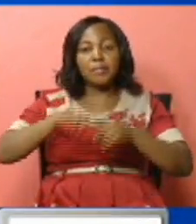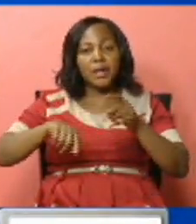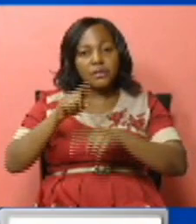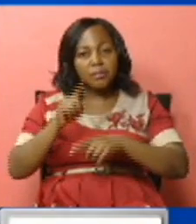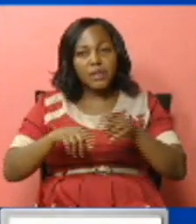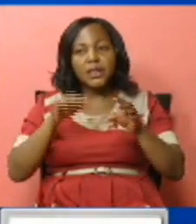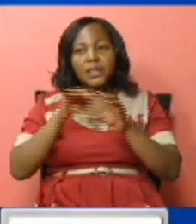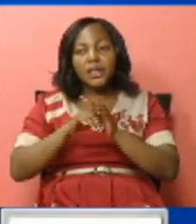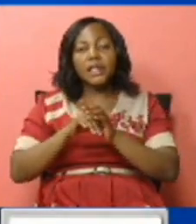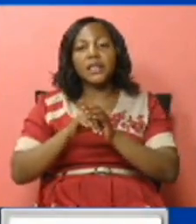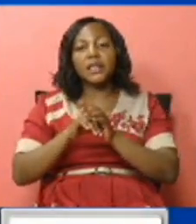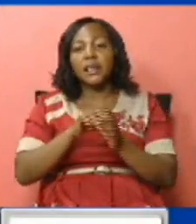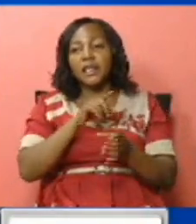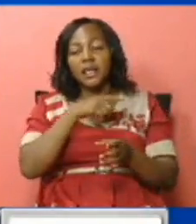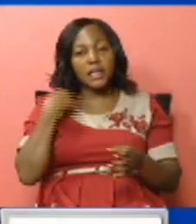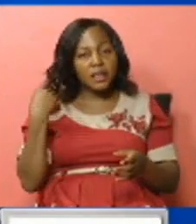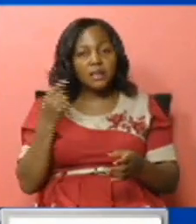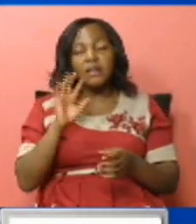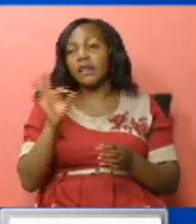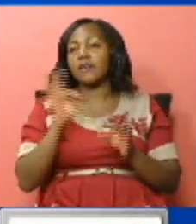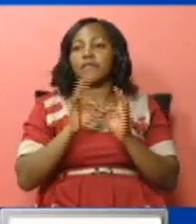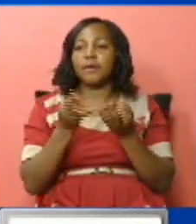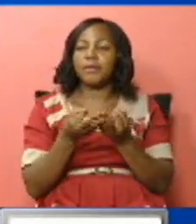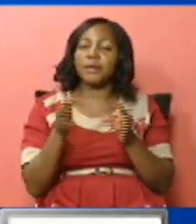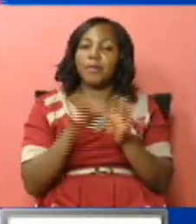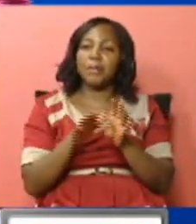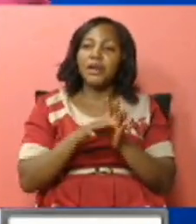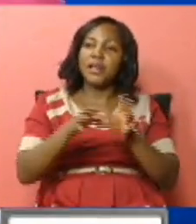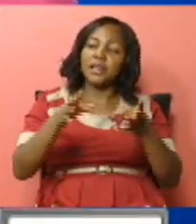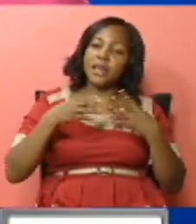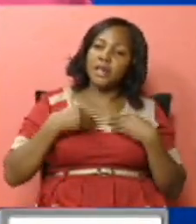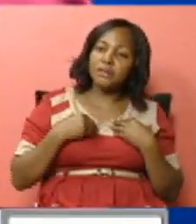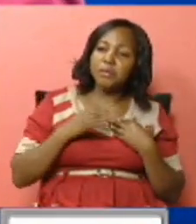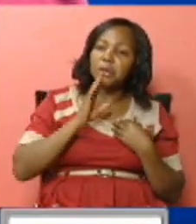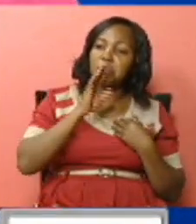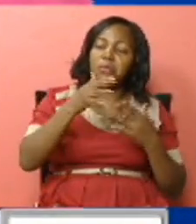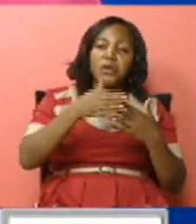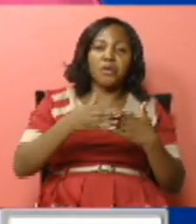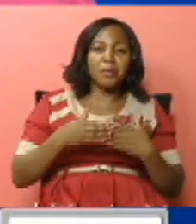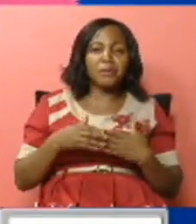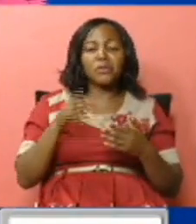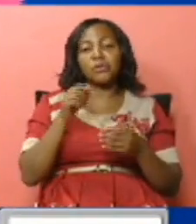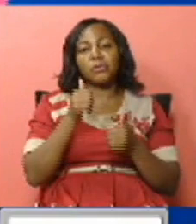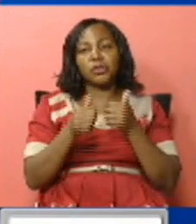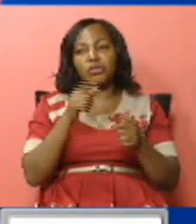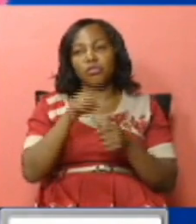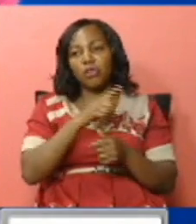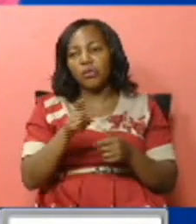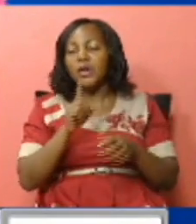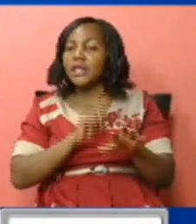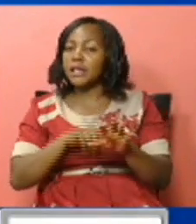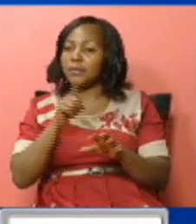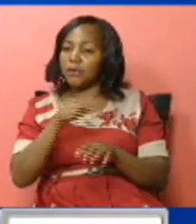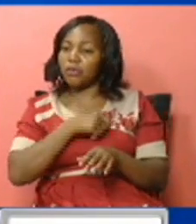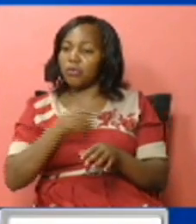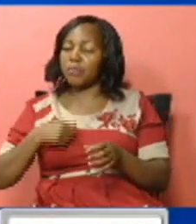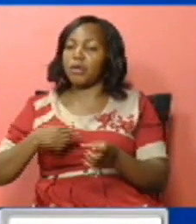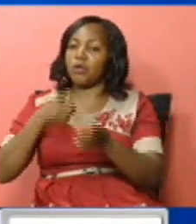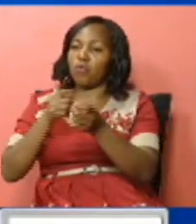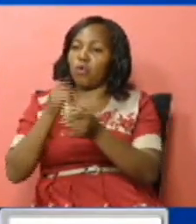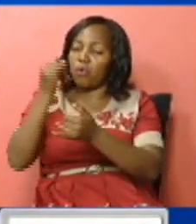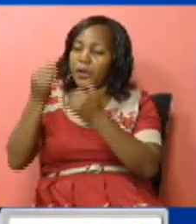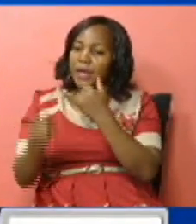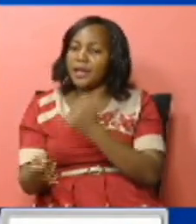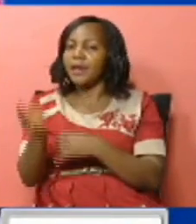They accepted to be raped, they accepted to be waved by rebels. So when they come back into the community, ever since the war ended, they've been having series of